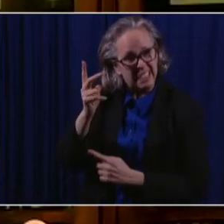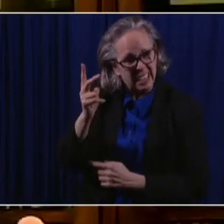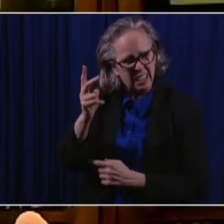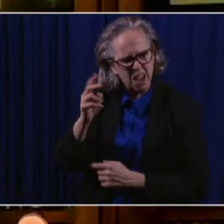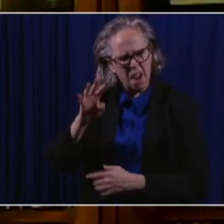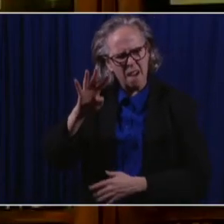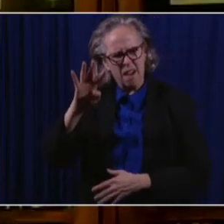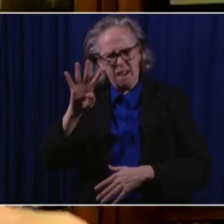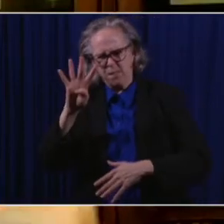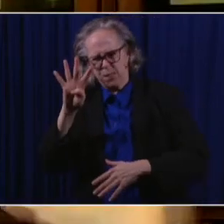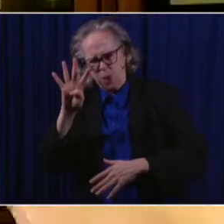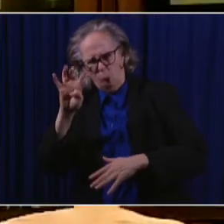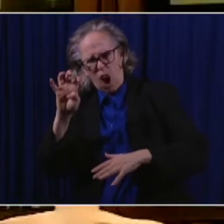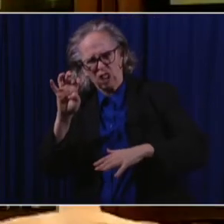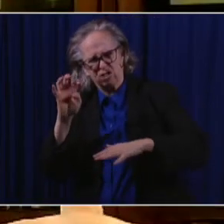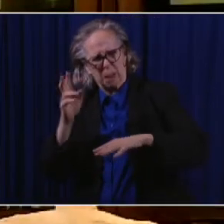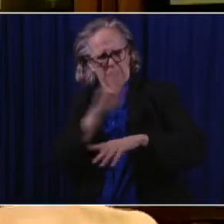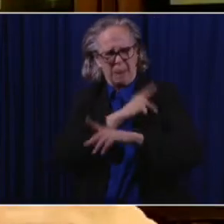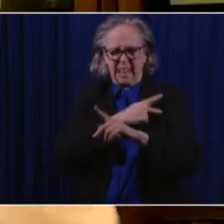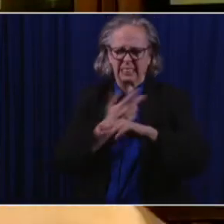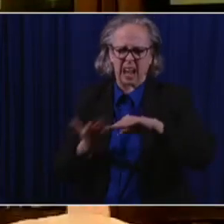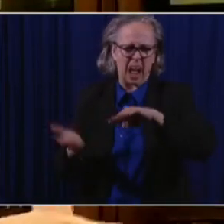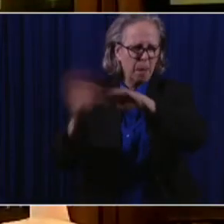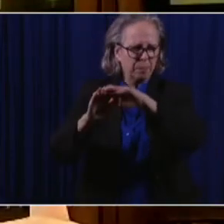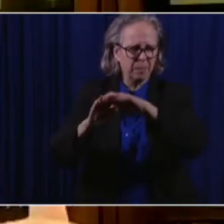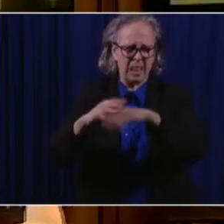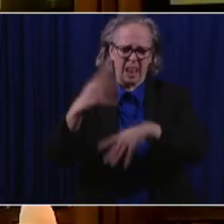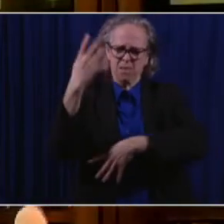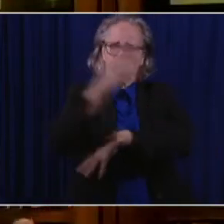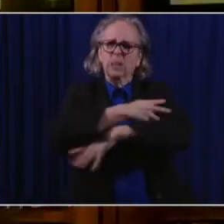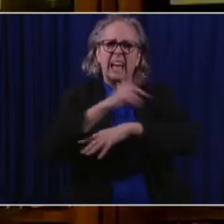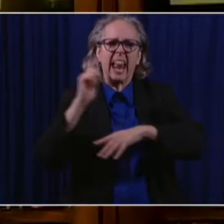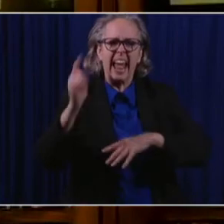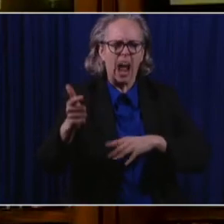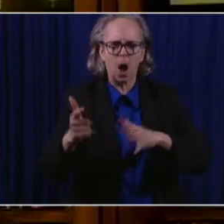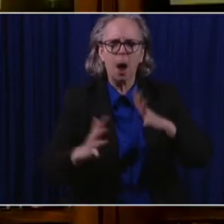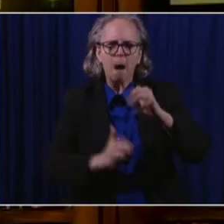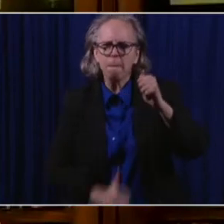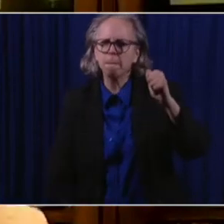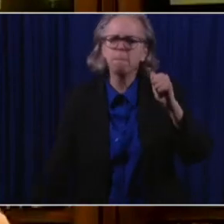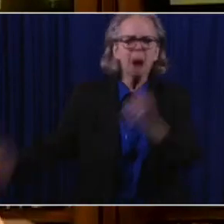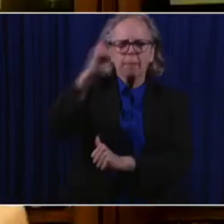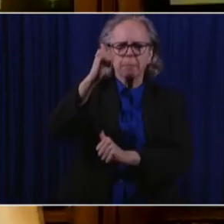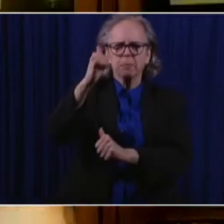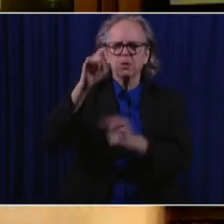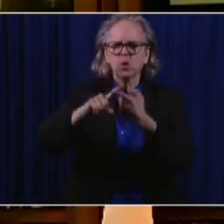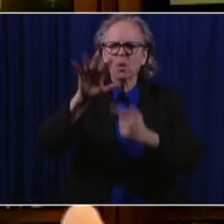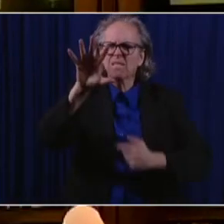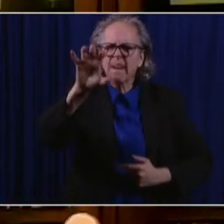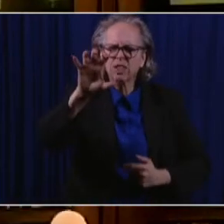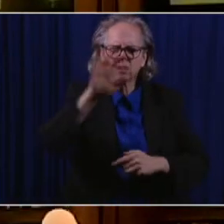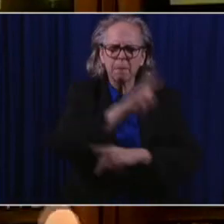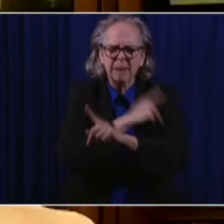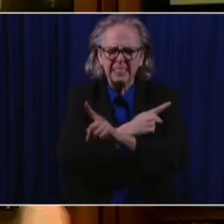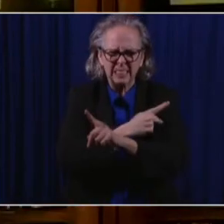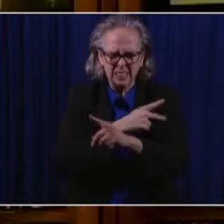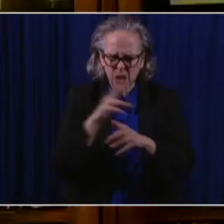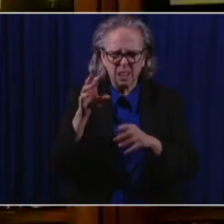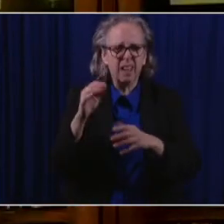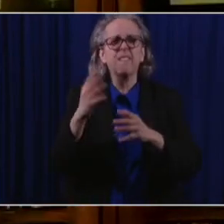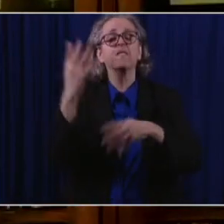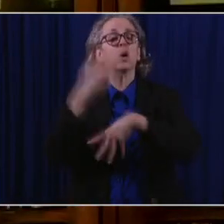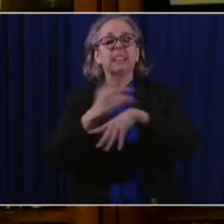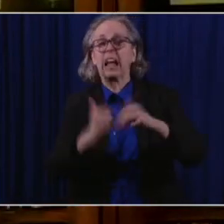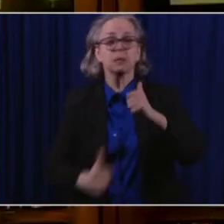time. 4 days later, on November 6th, we crossed 500 patients for the first time. 4 days later, on November 10th, we crossed